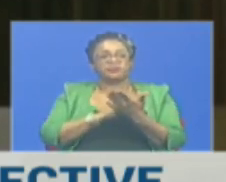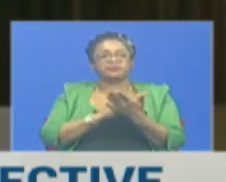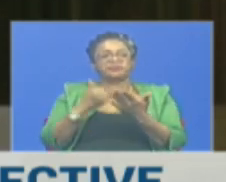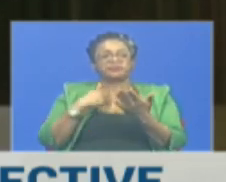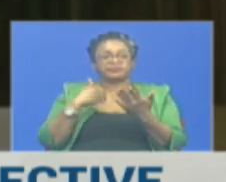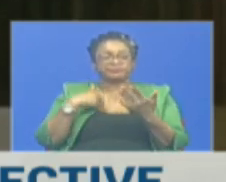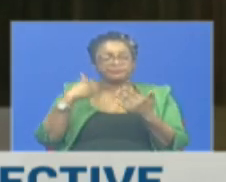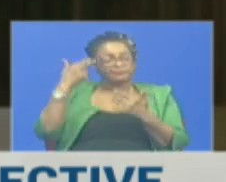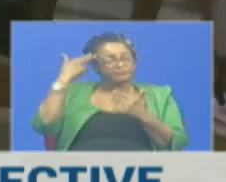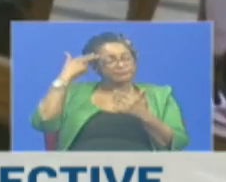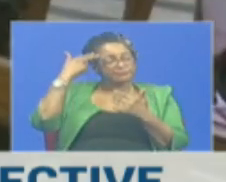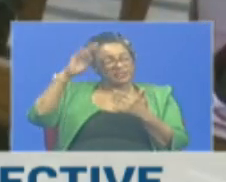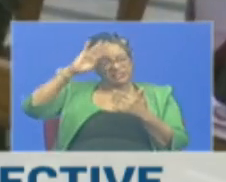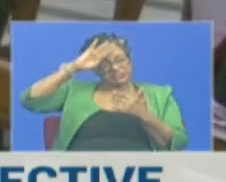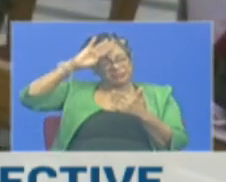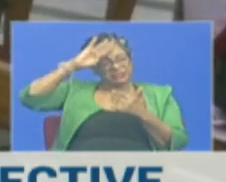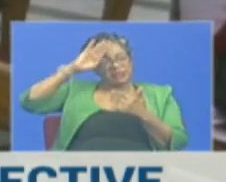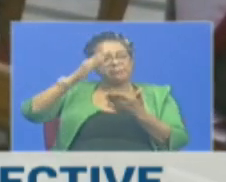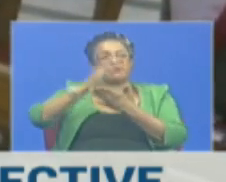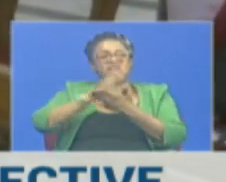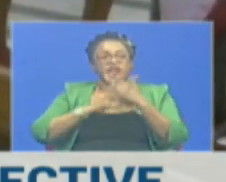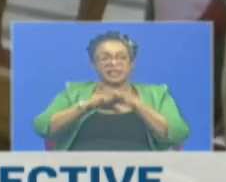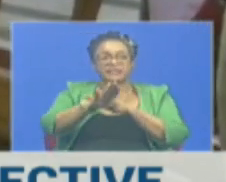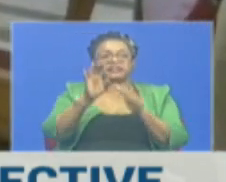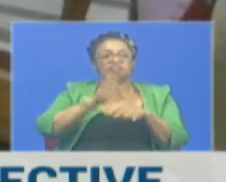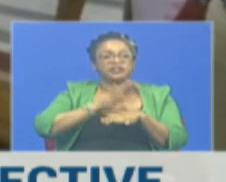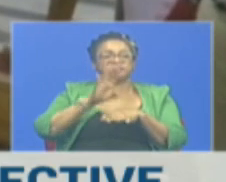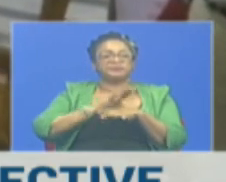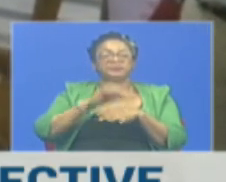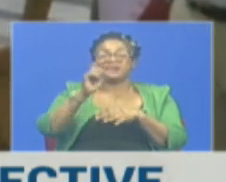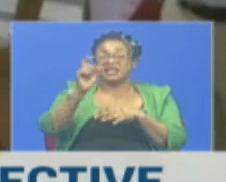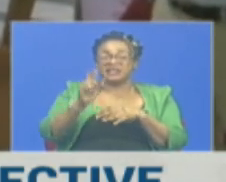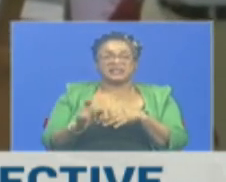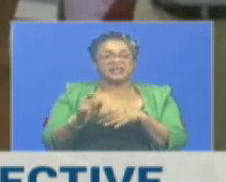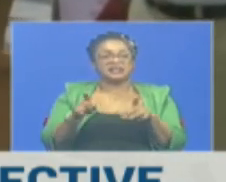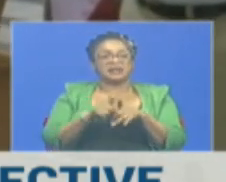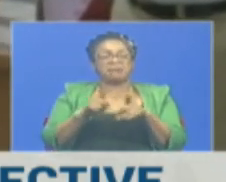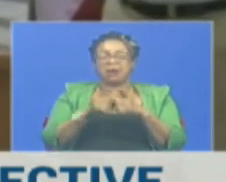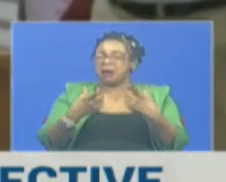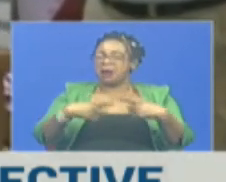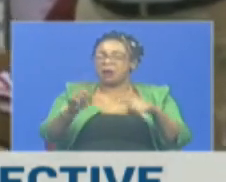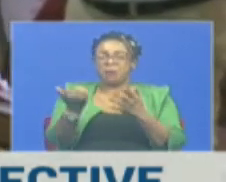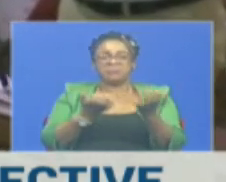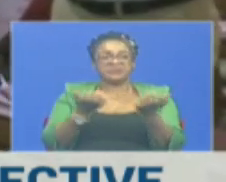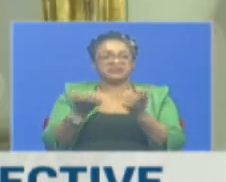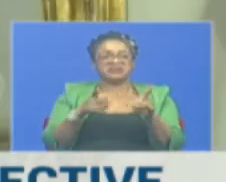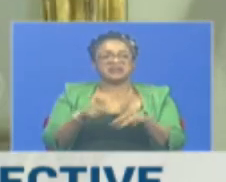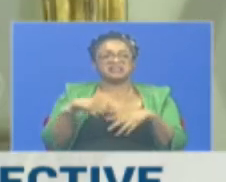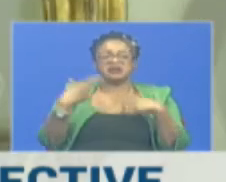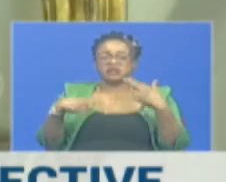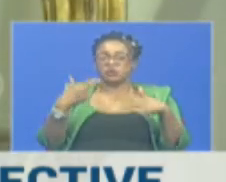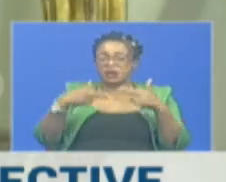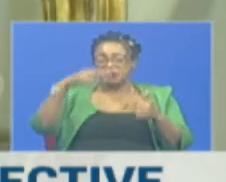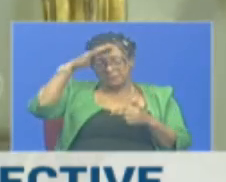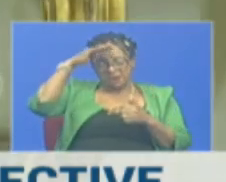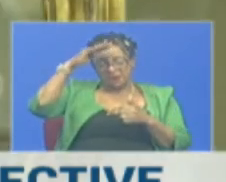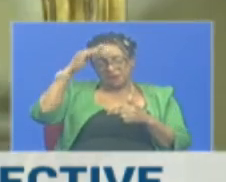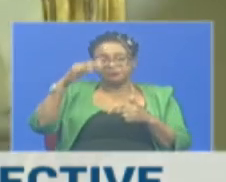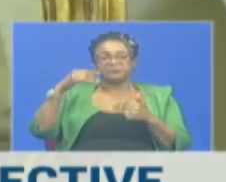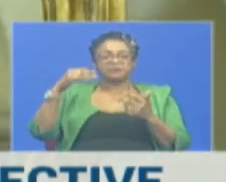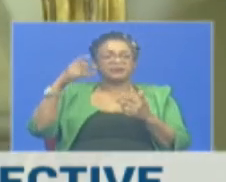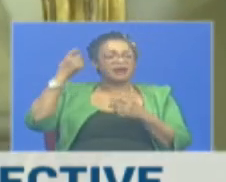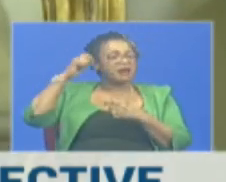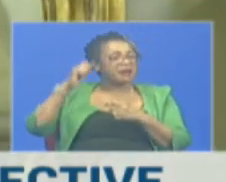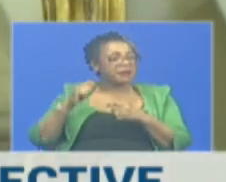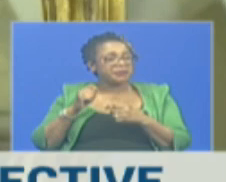to enter the church. Italy will also allow businesses such as restaurants, bars, cafes, hairdressers and